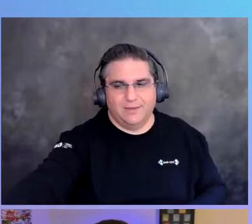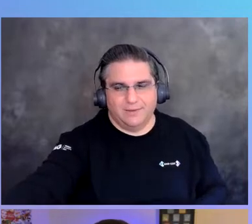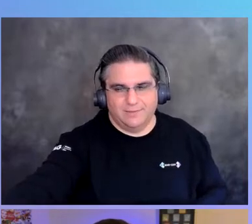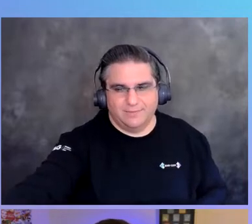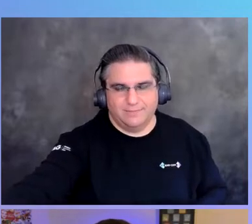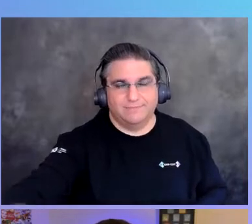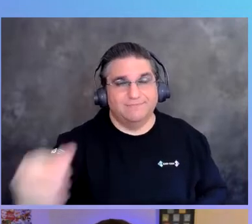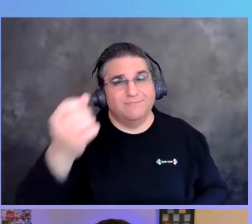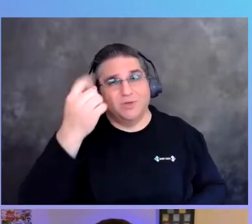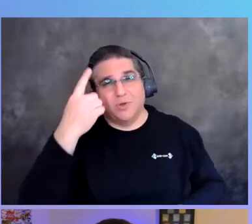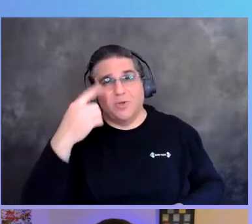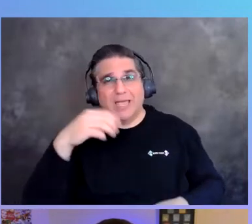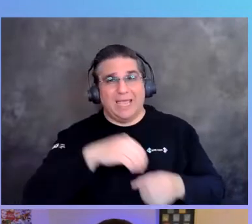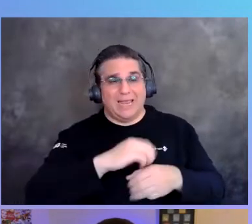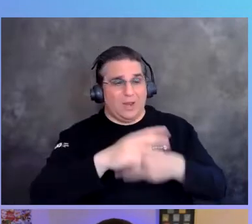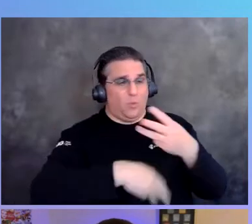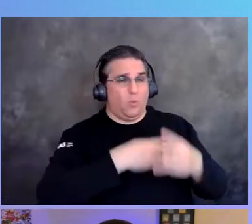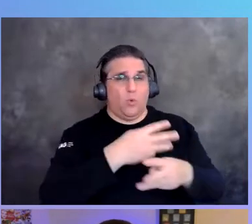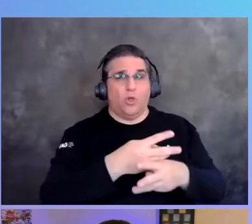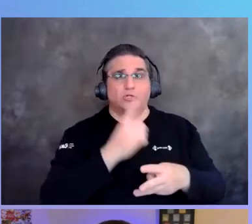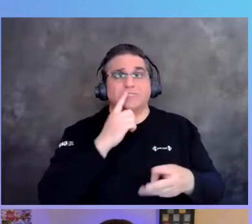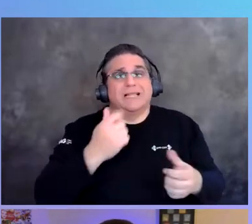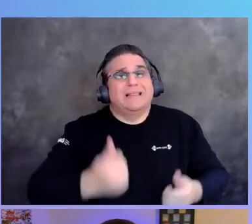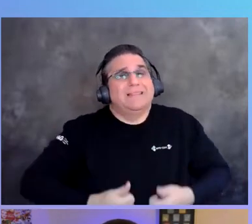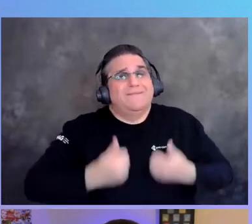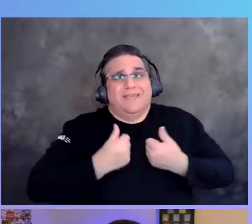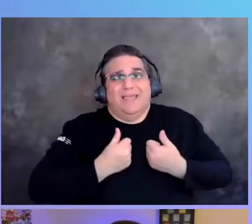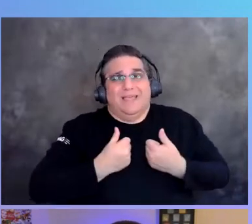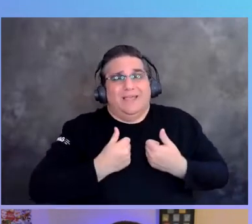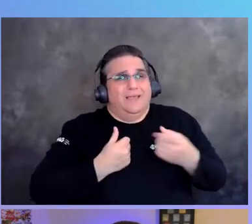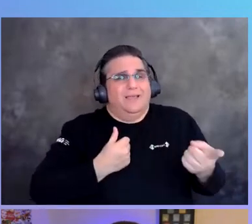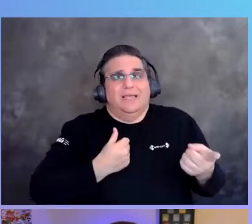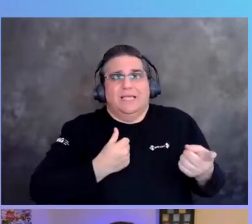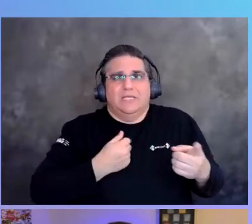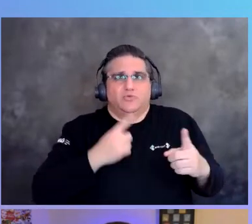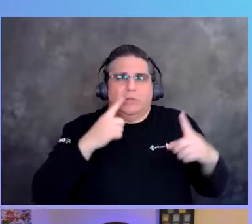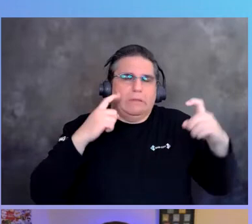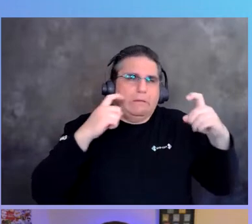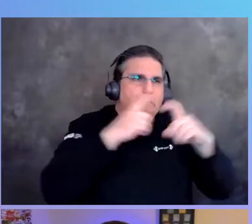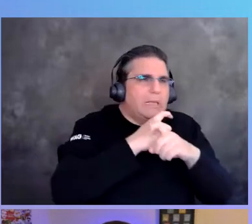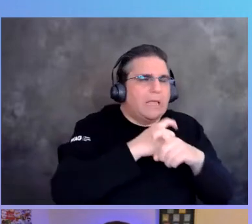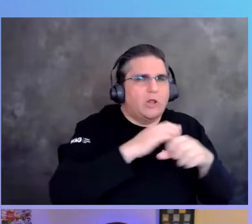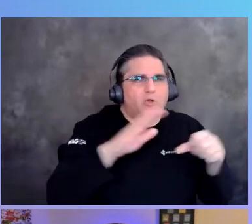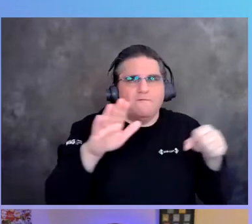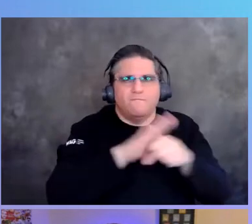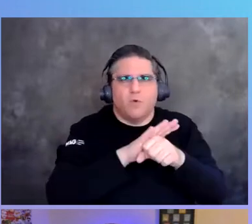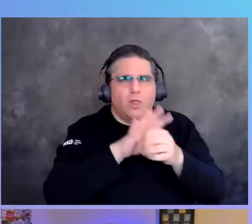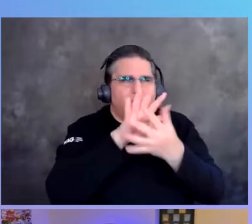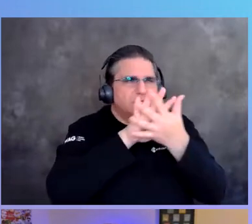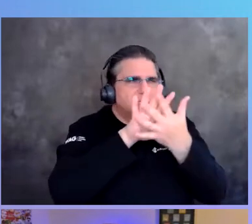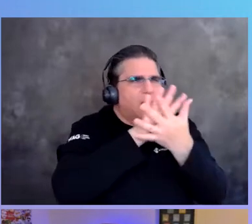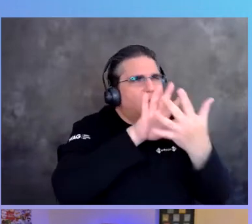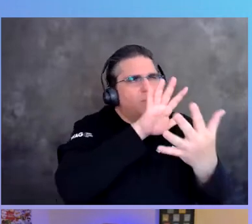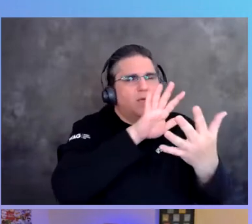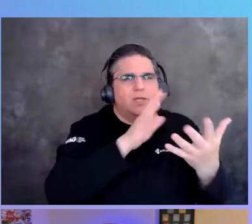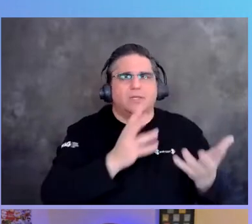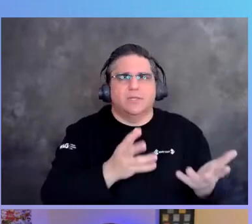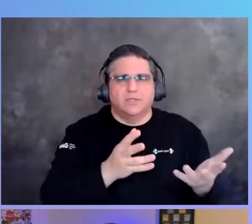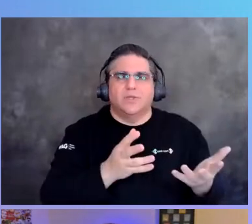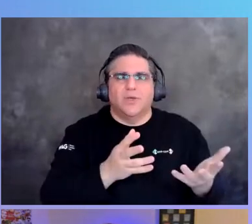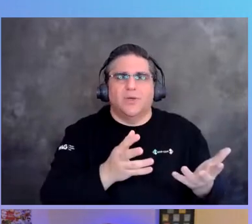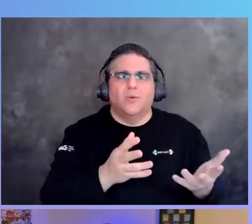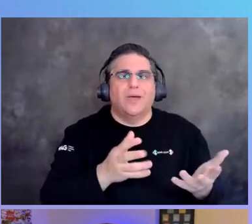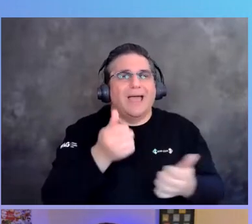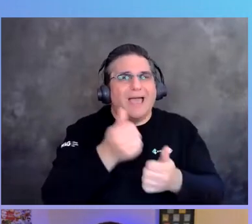is nuanced and complicated, which just makes accessibility nuanced and complicated. Every single accessibility issue is